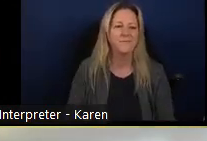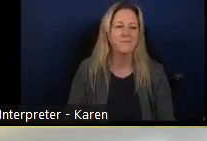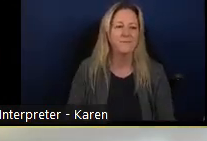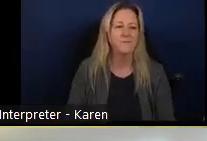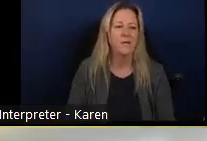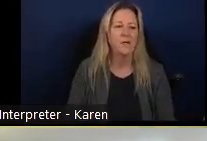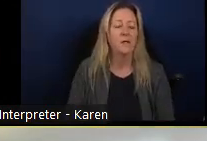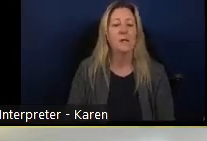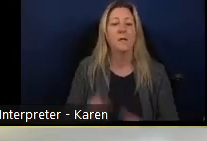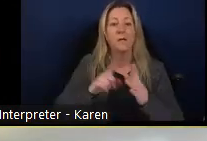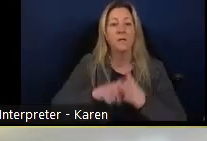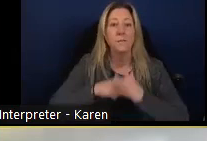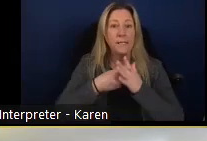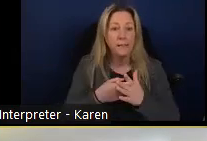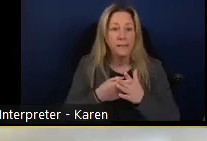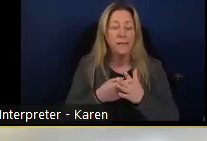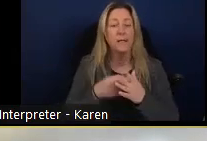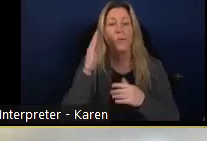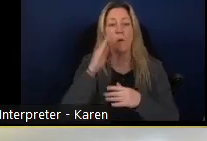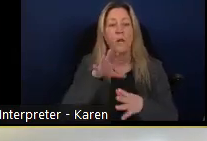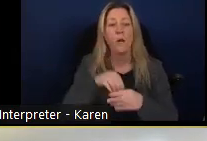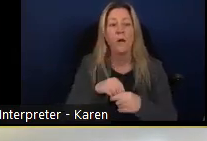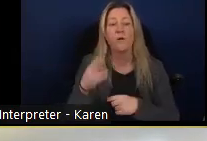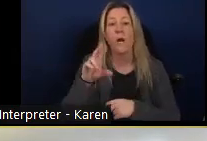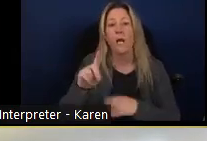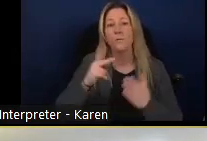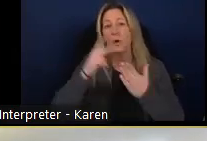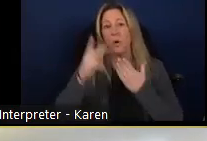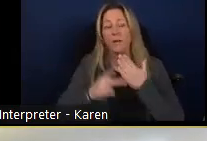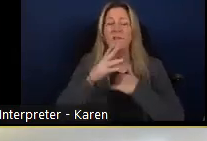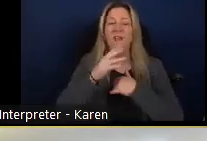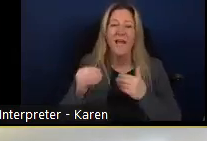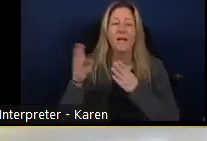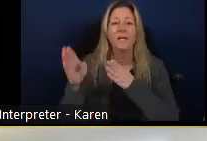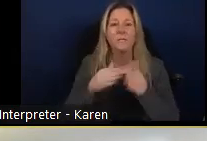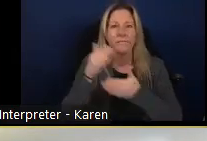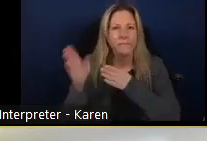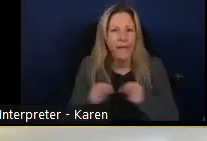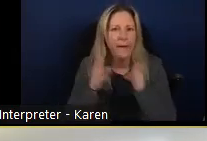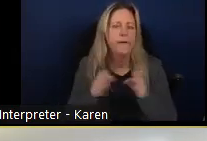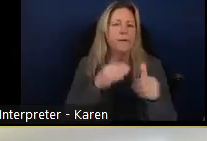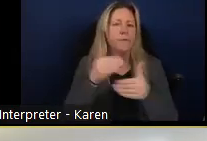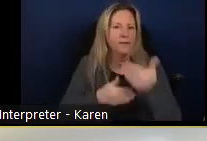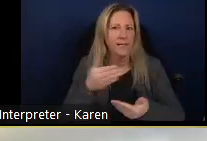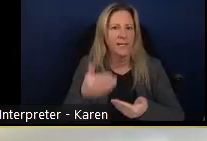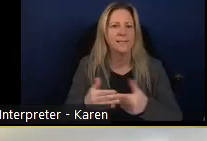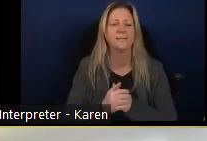So to begin, we will cover HUD programs and the planning process. Next slide.